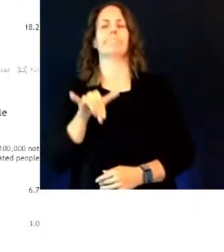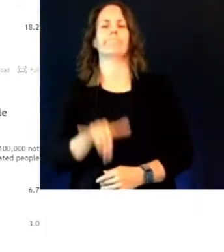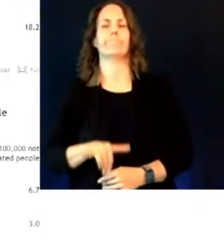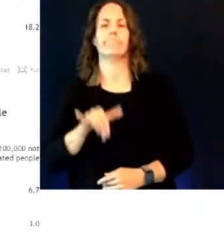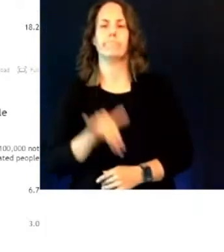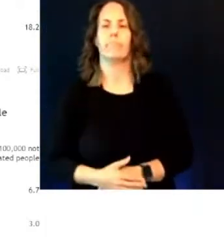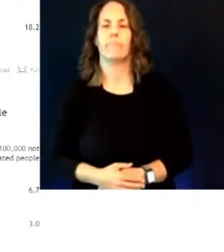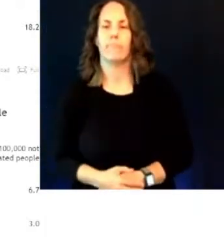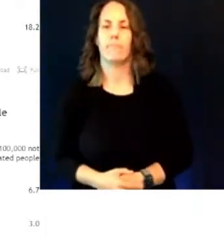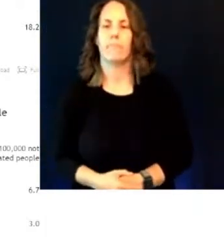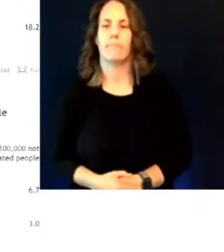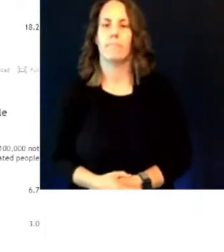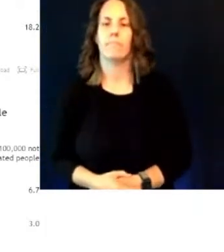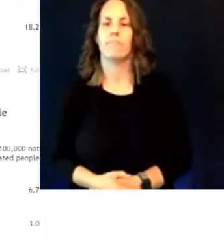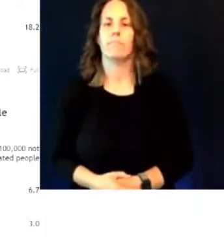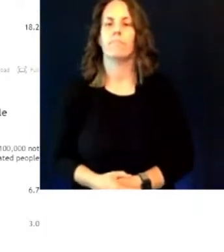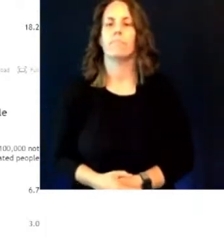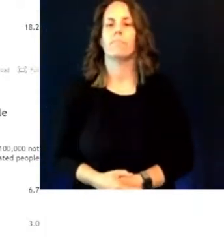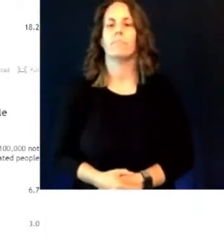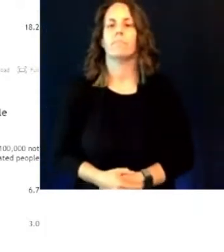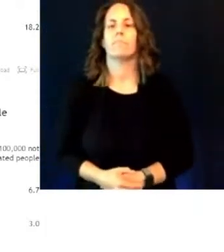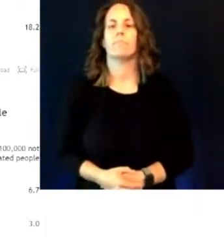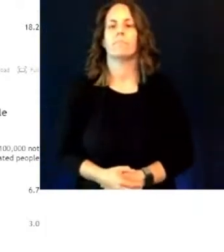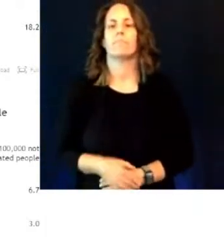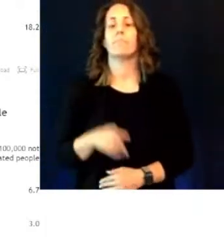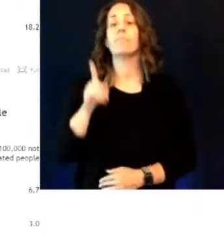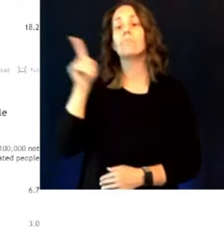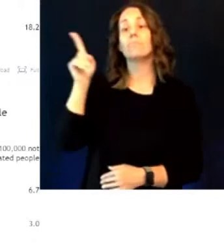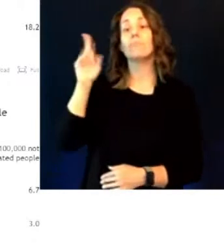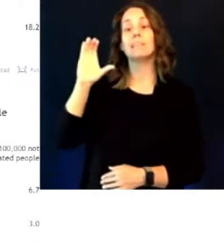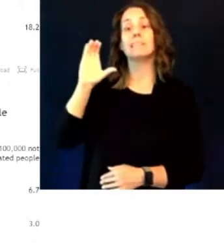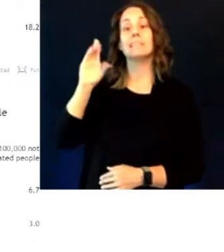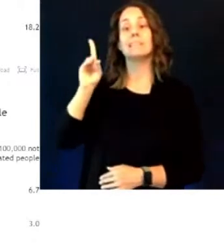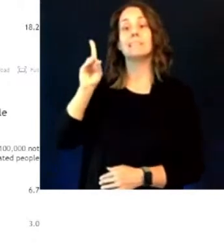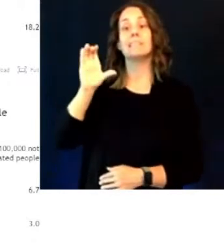illness, hospitalization, and death.